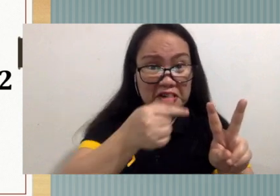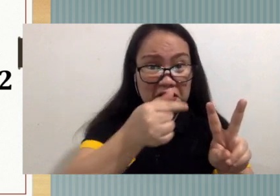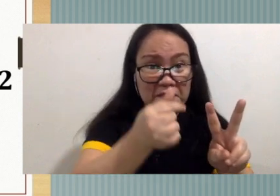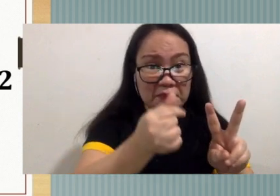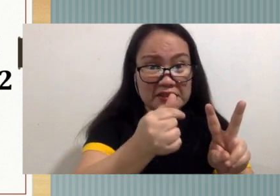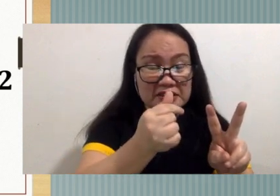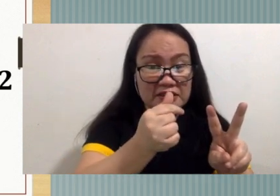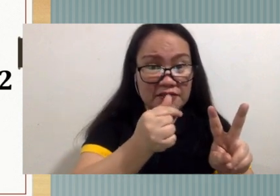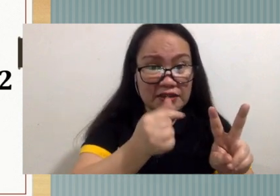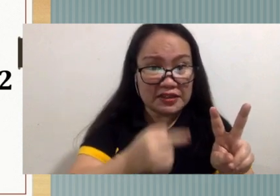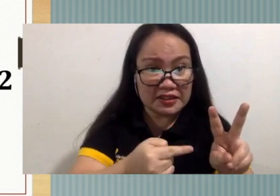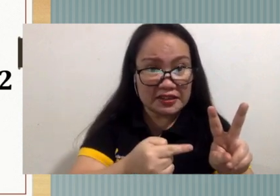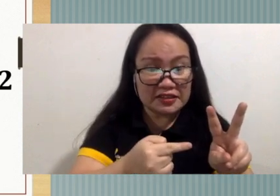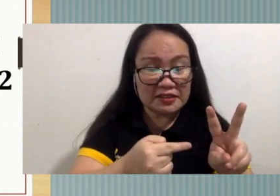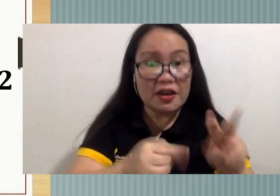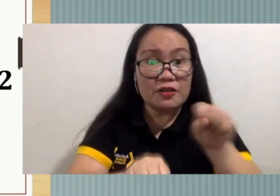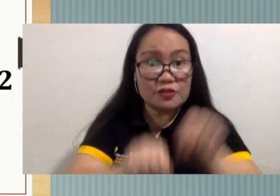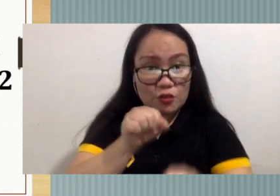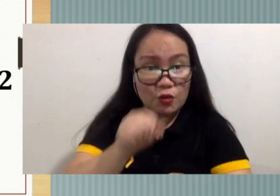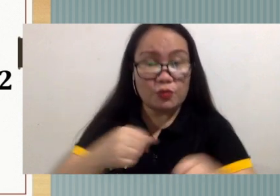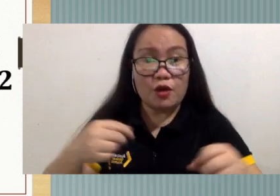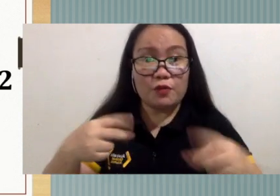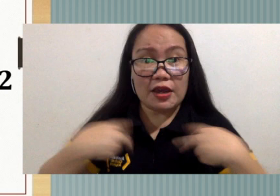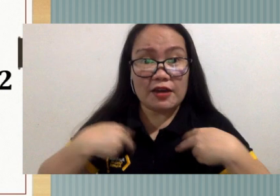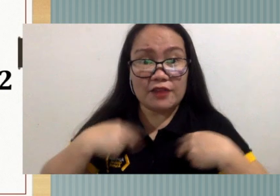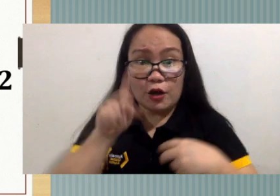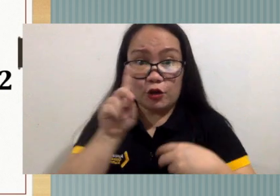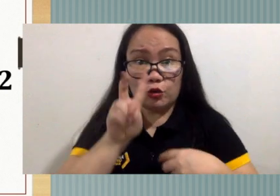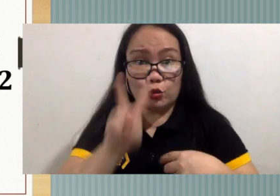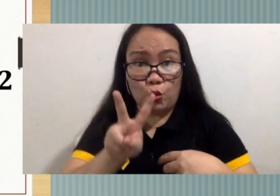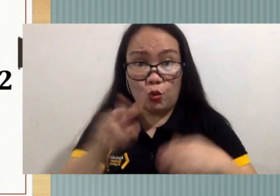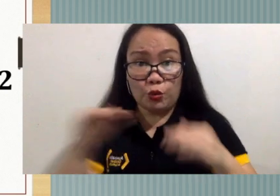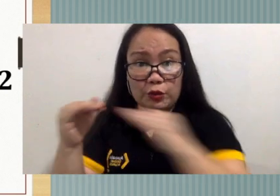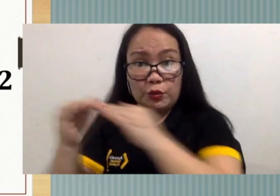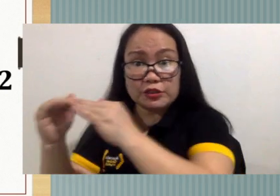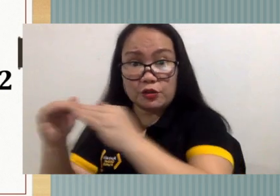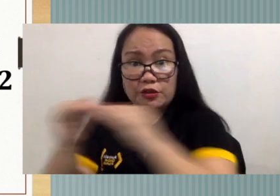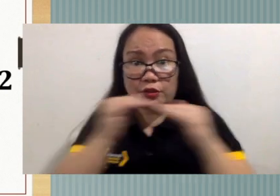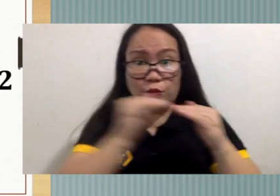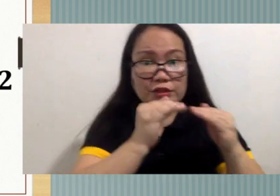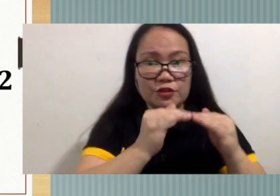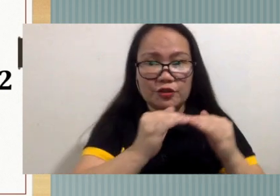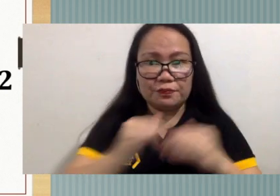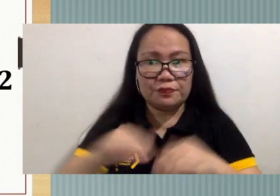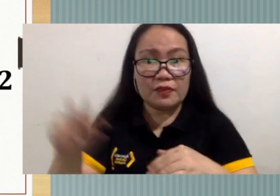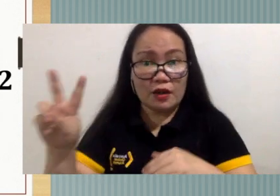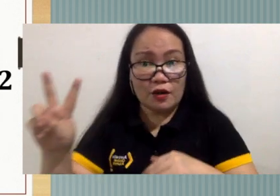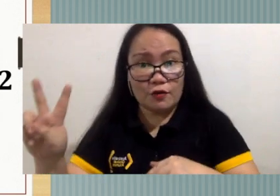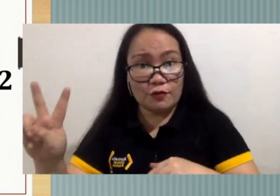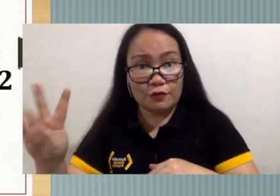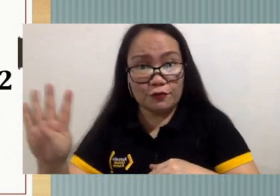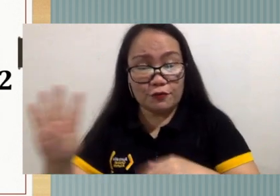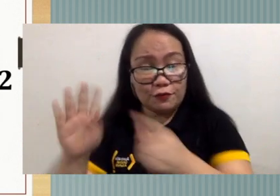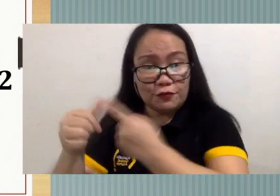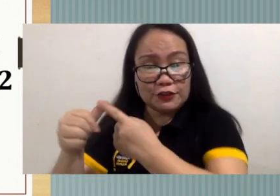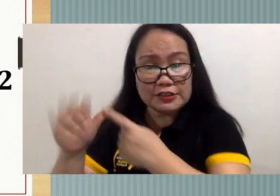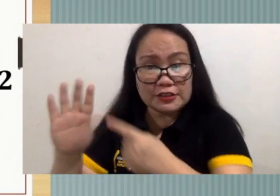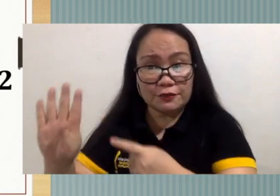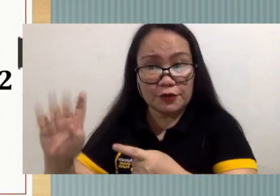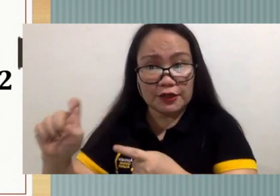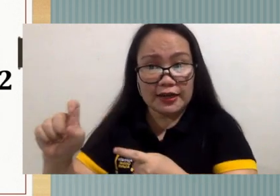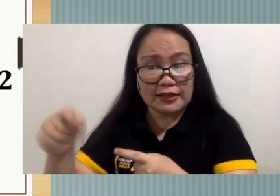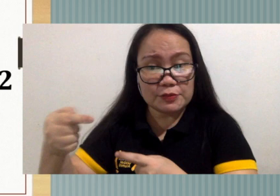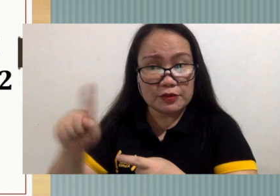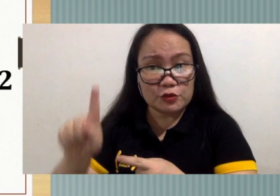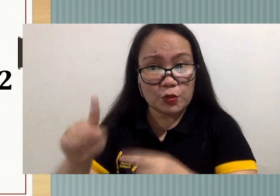ulit tayo ng dalawang equation. So, the first equation is 4x minus 1 is equal to